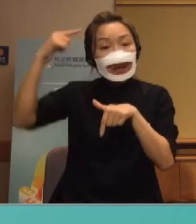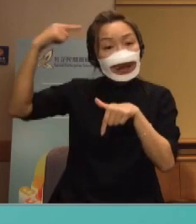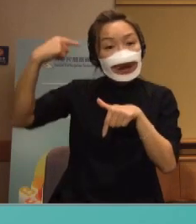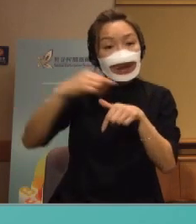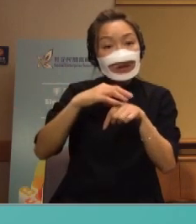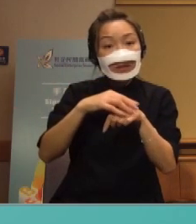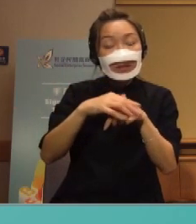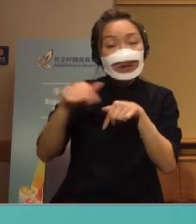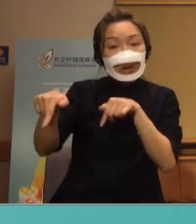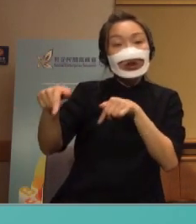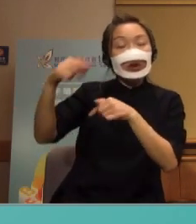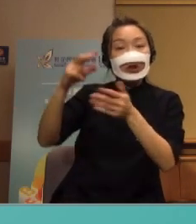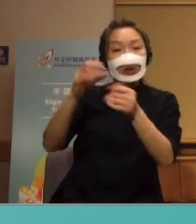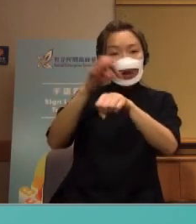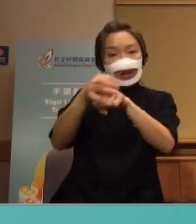metaverse for a country.